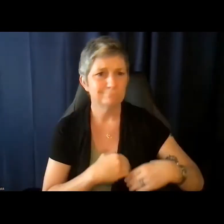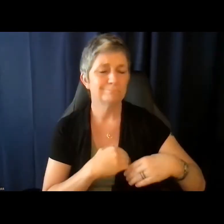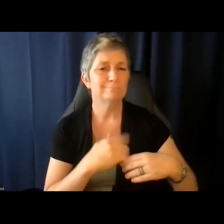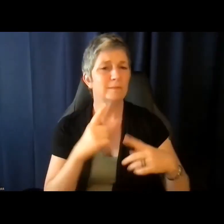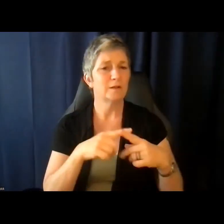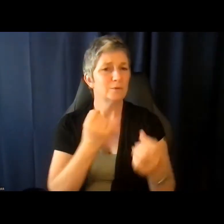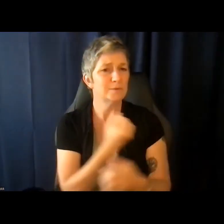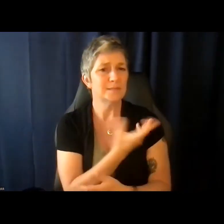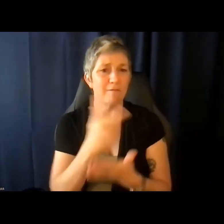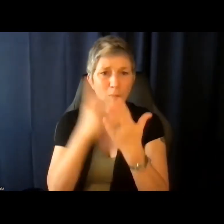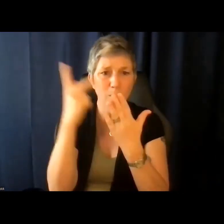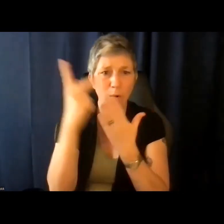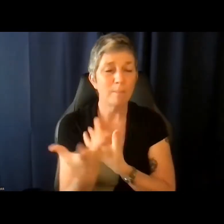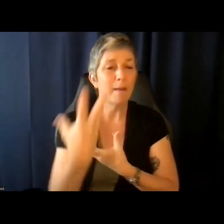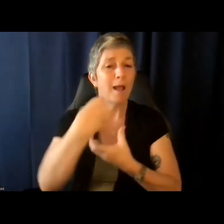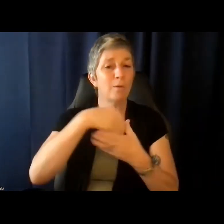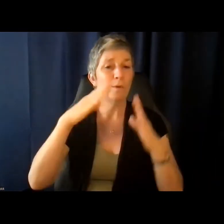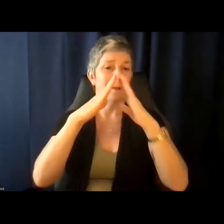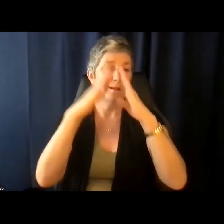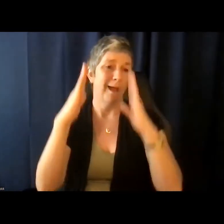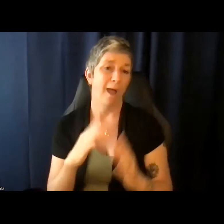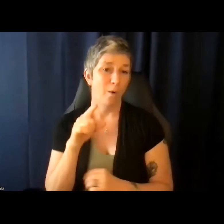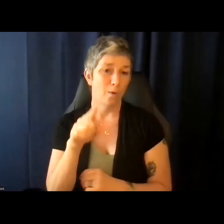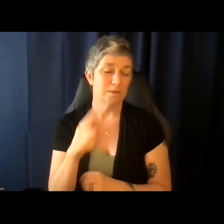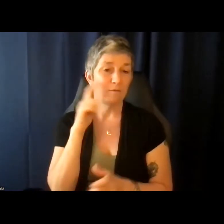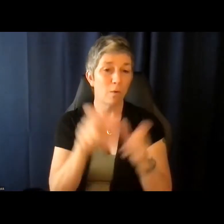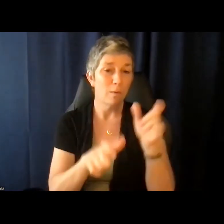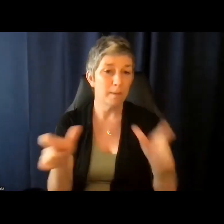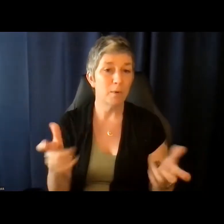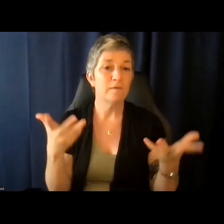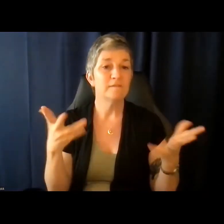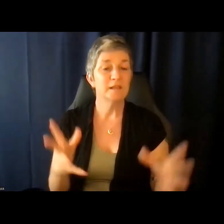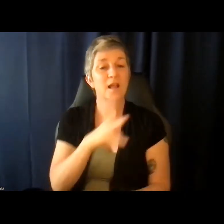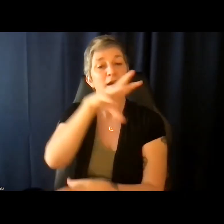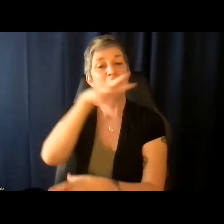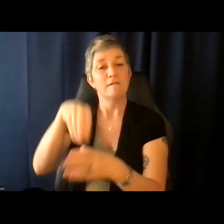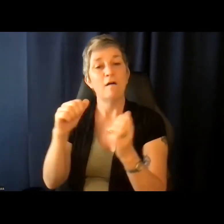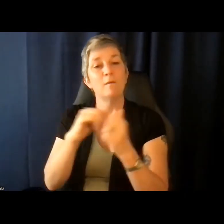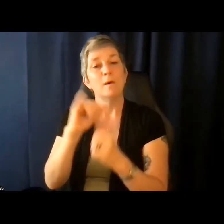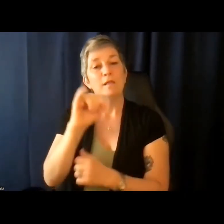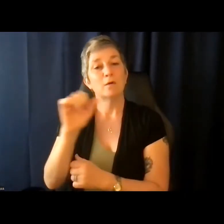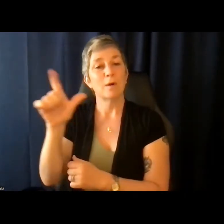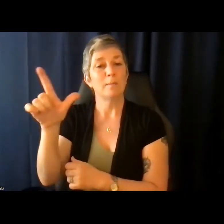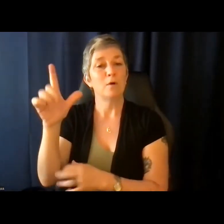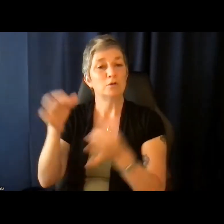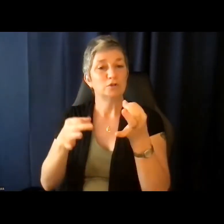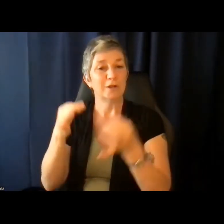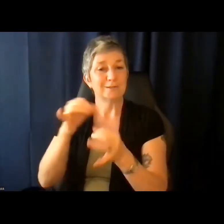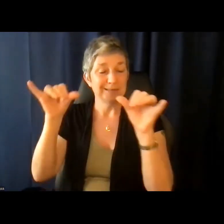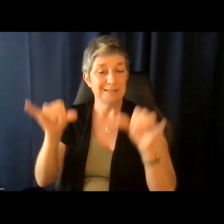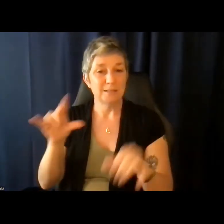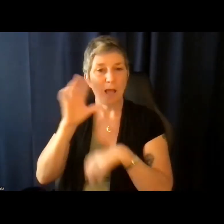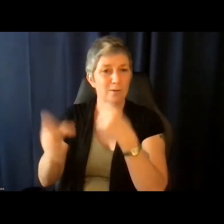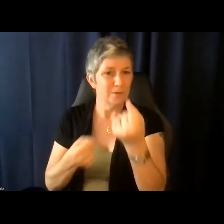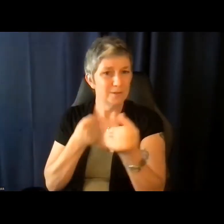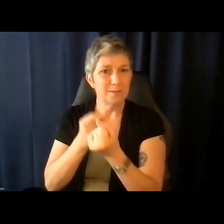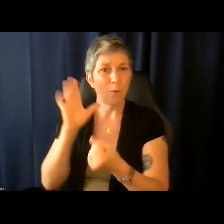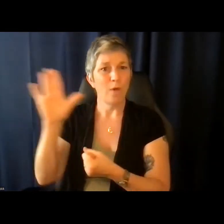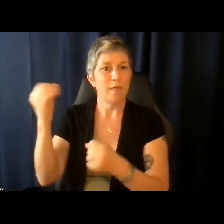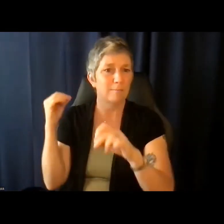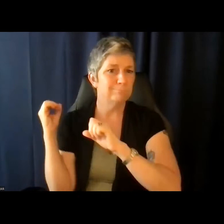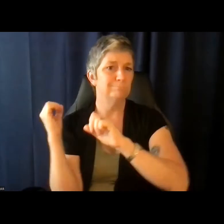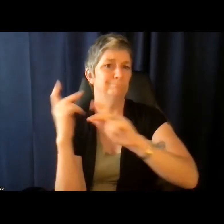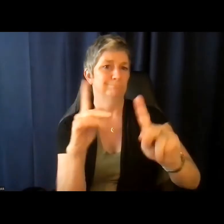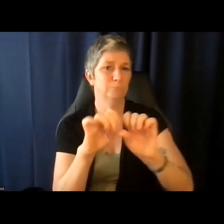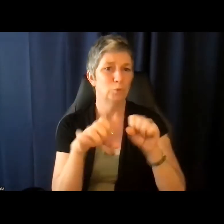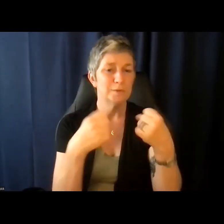programs, including housing for people who have been involved in the criminal justice system, and to support their reentry. Over